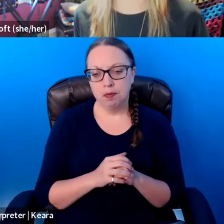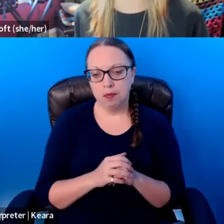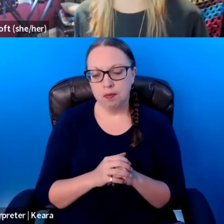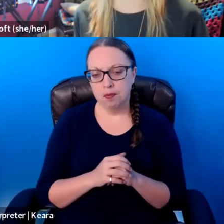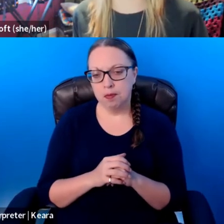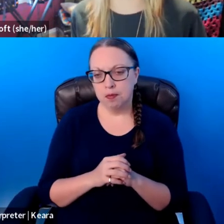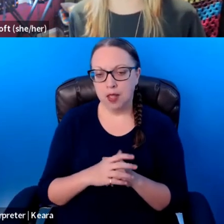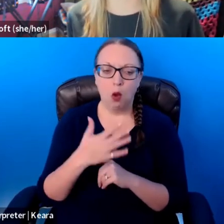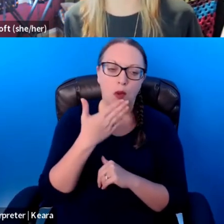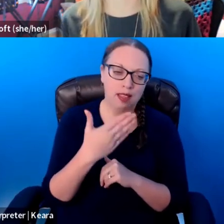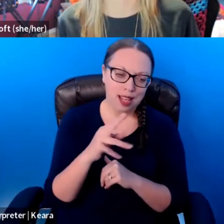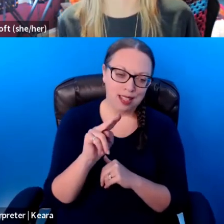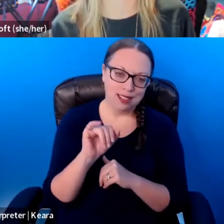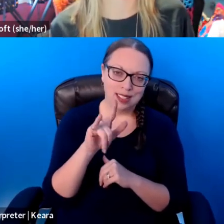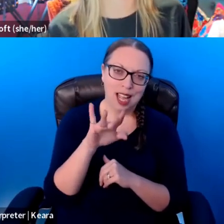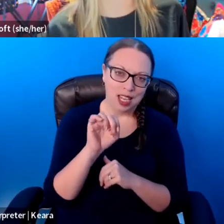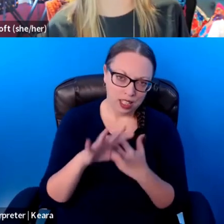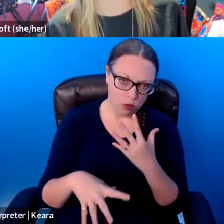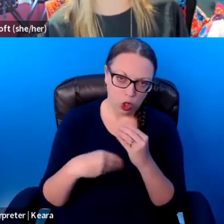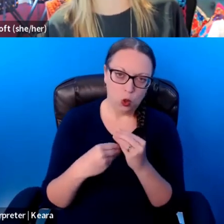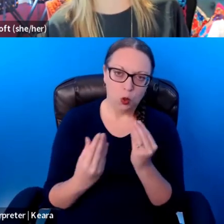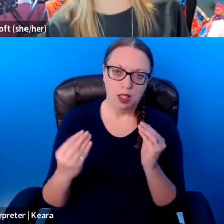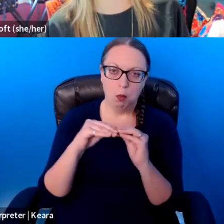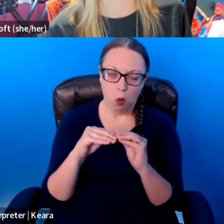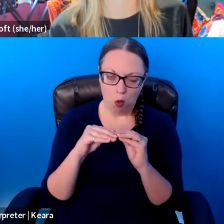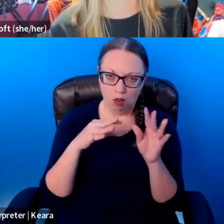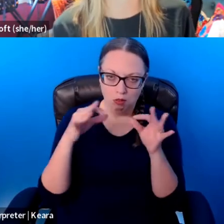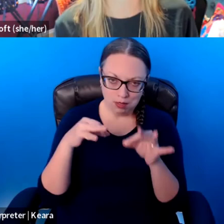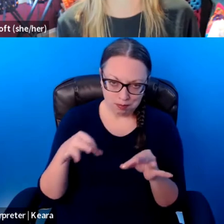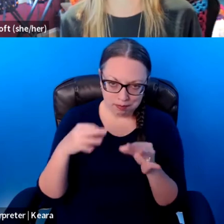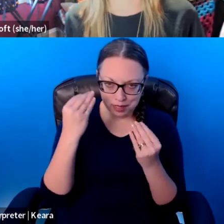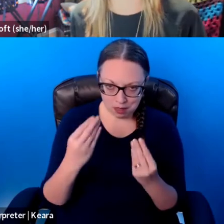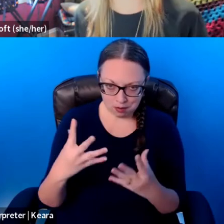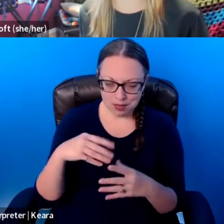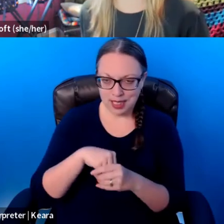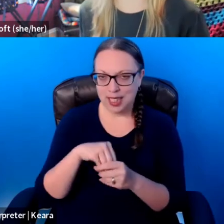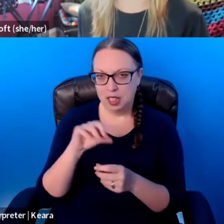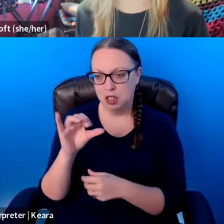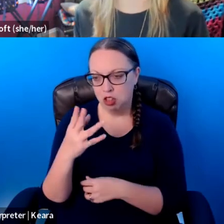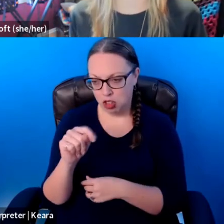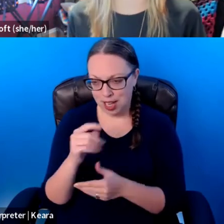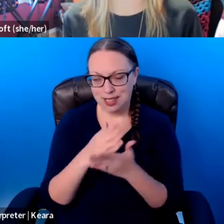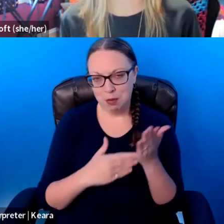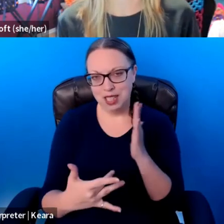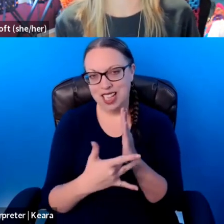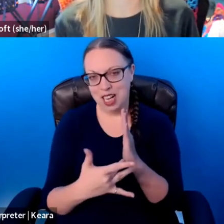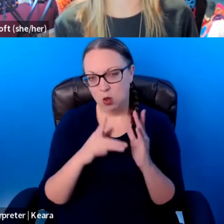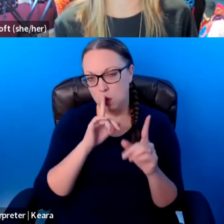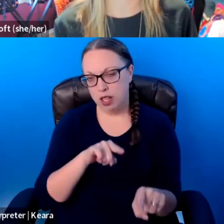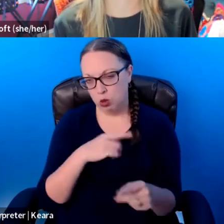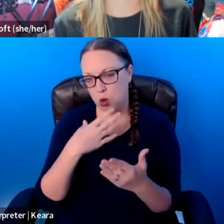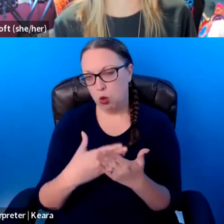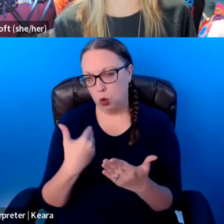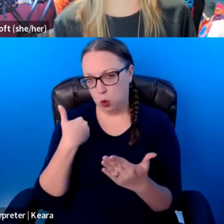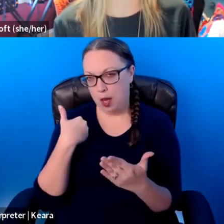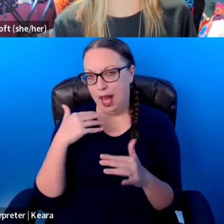to thank you, Natalie, for including some more detail in chat as well. I think some of the technical answers are really useful to have in writing.